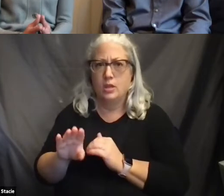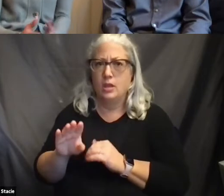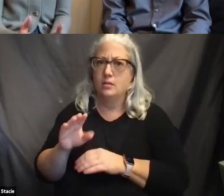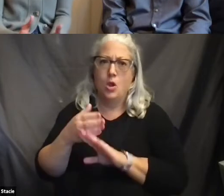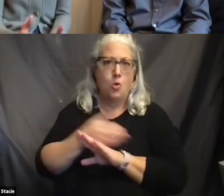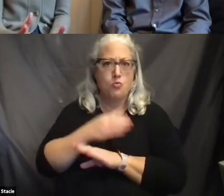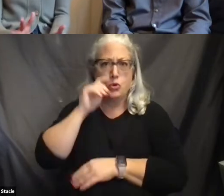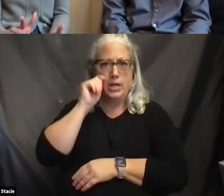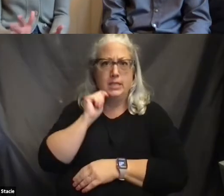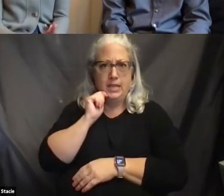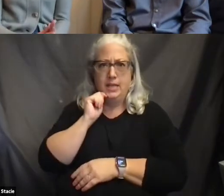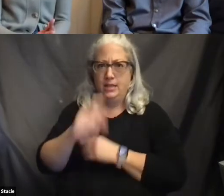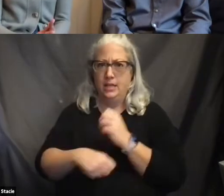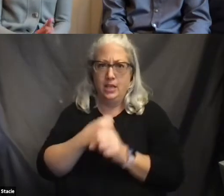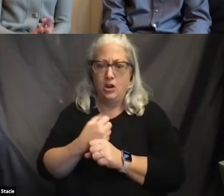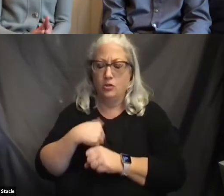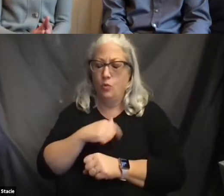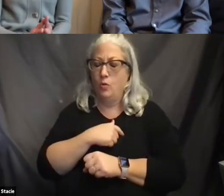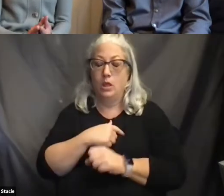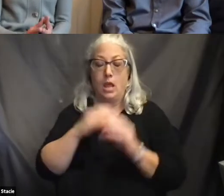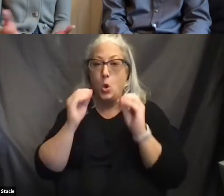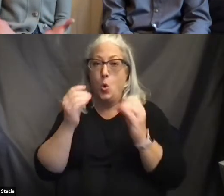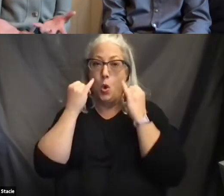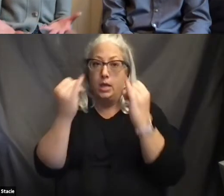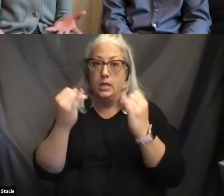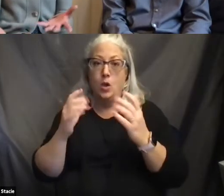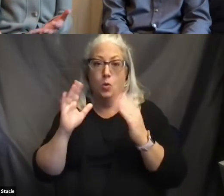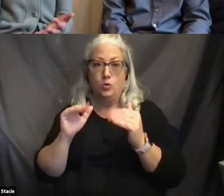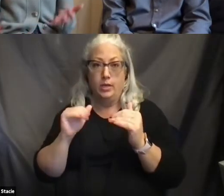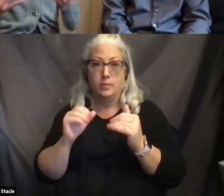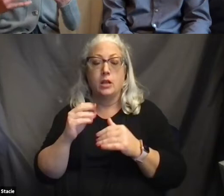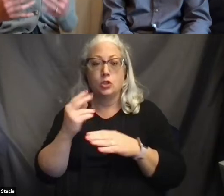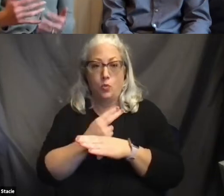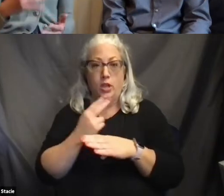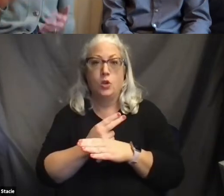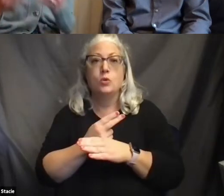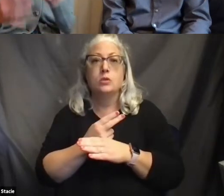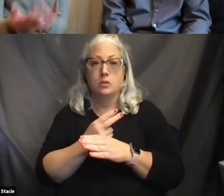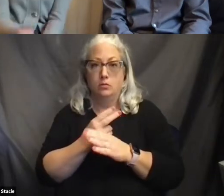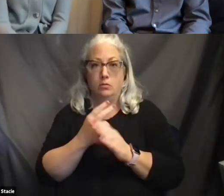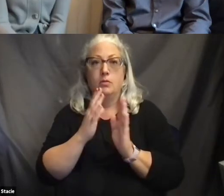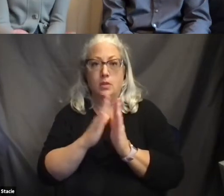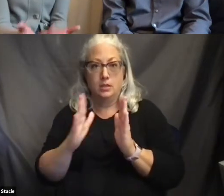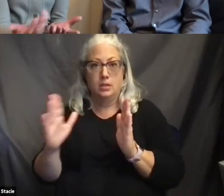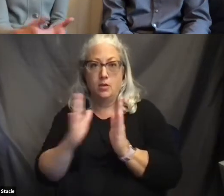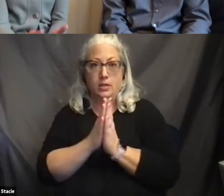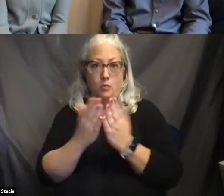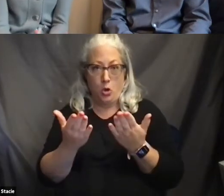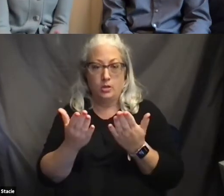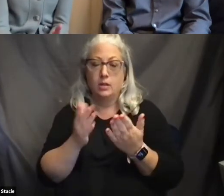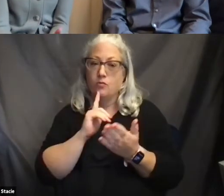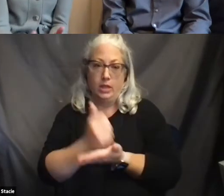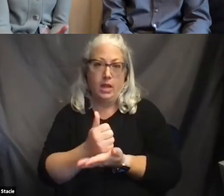you know, we have no idea what to expect. So we use those And they've been really helpful in